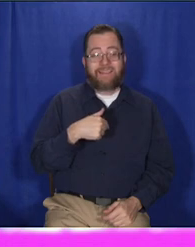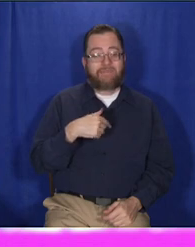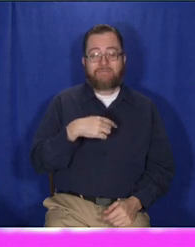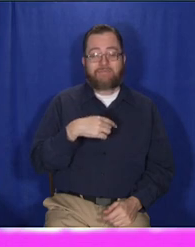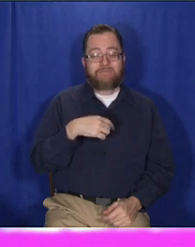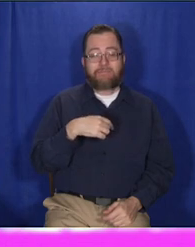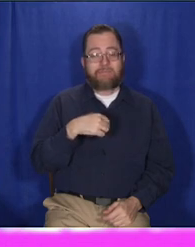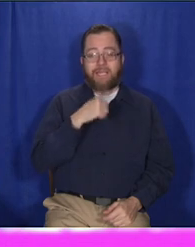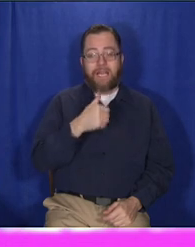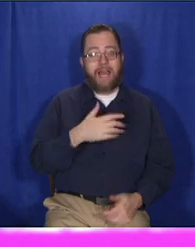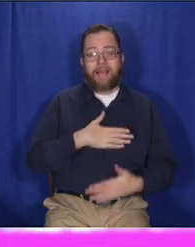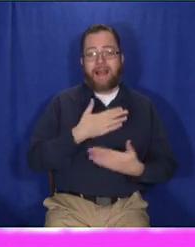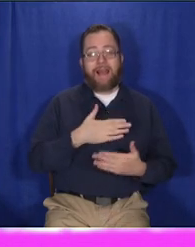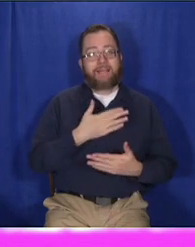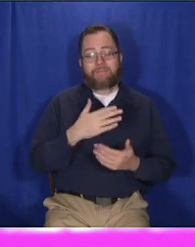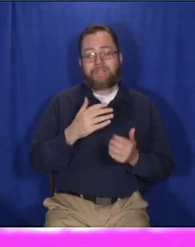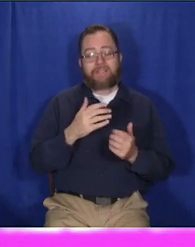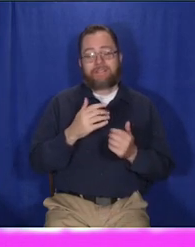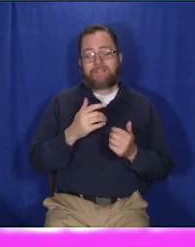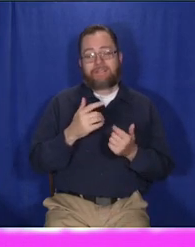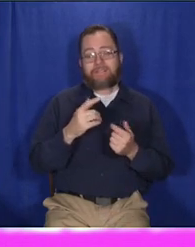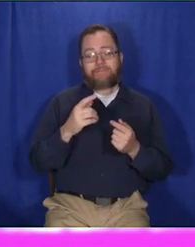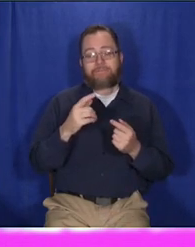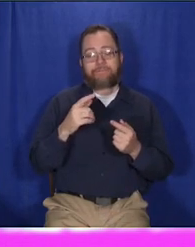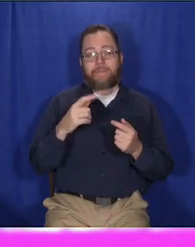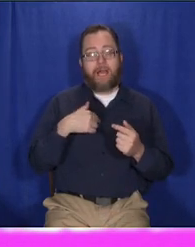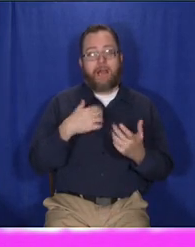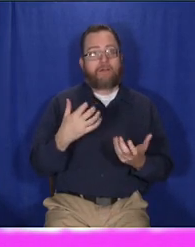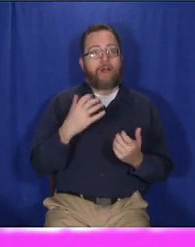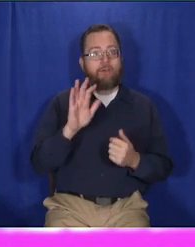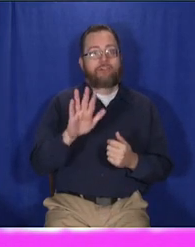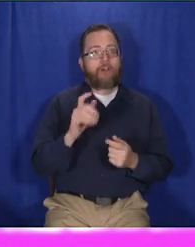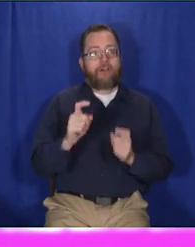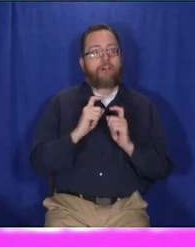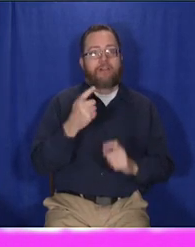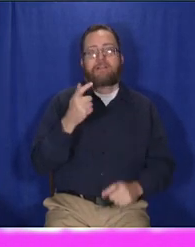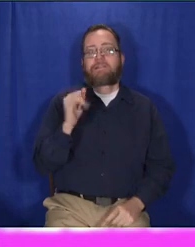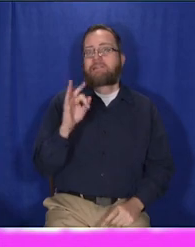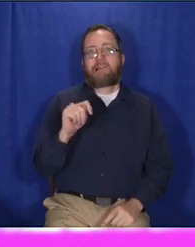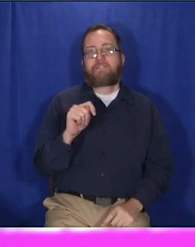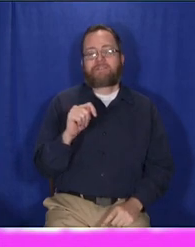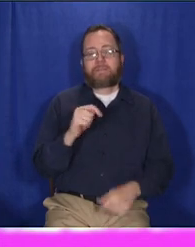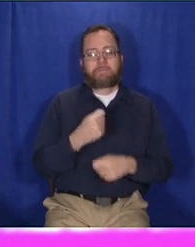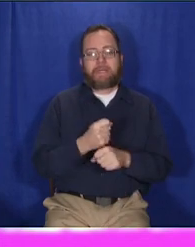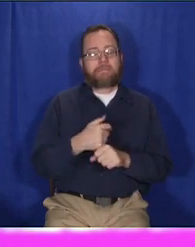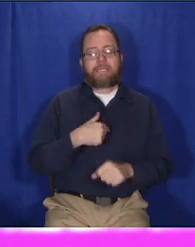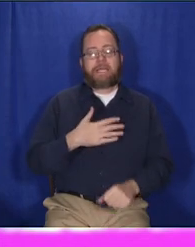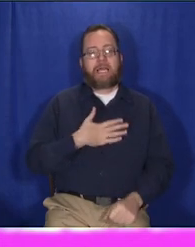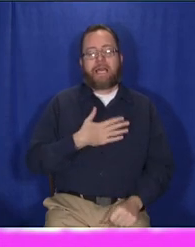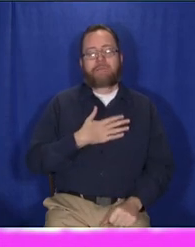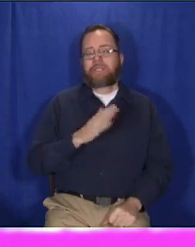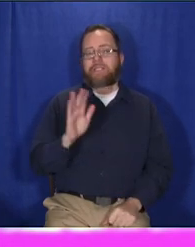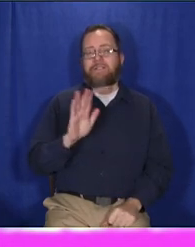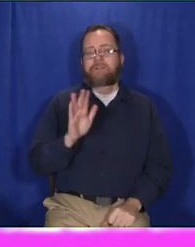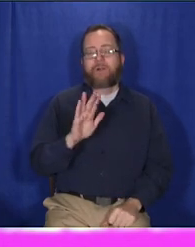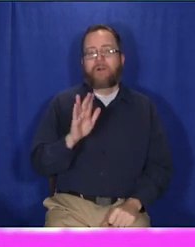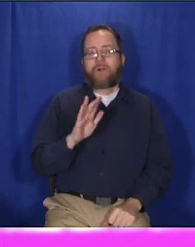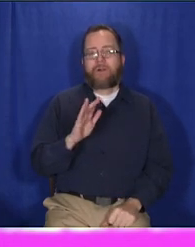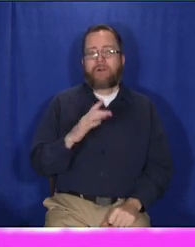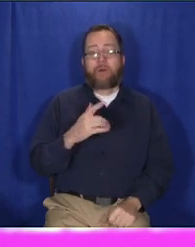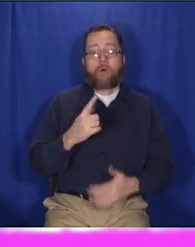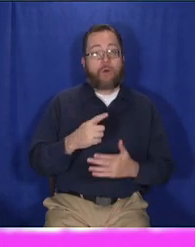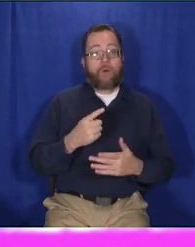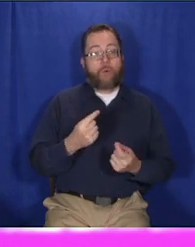credit. And that word fruit was a common word in the ancient business world that basically means interest or